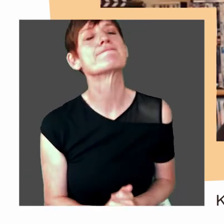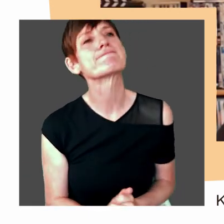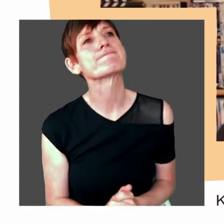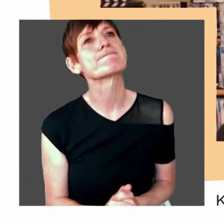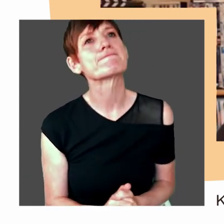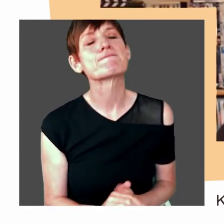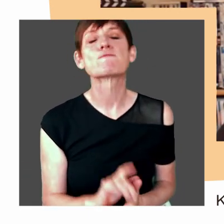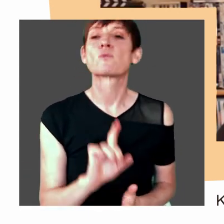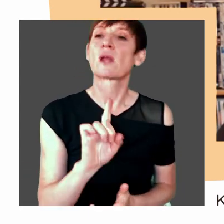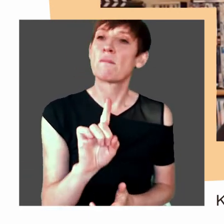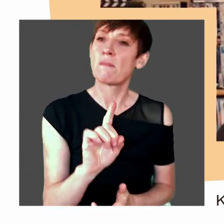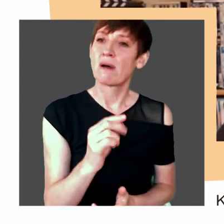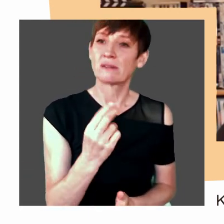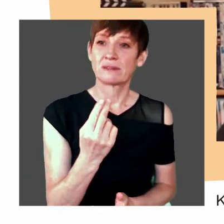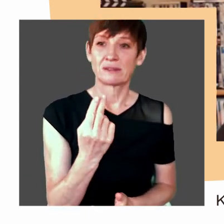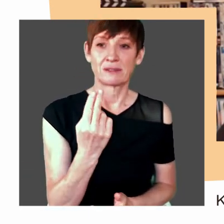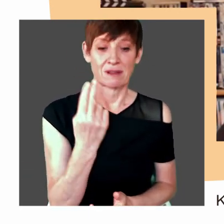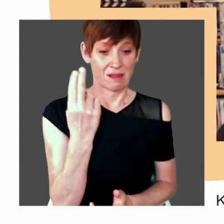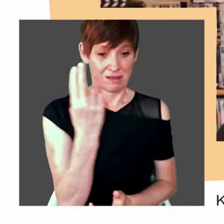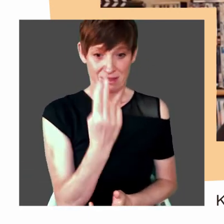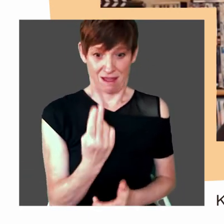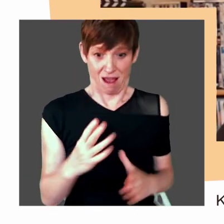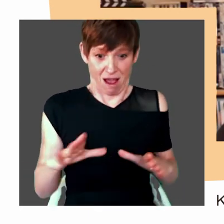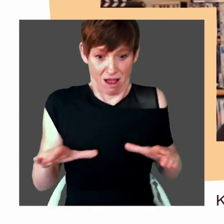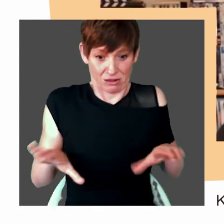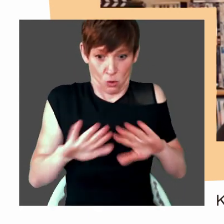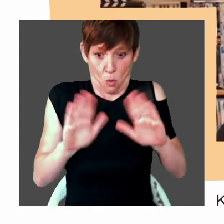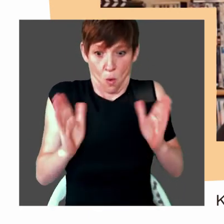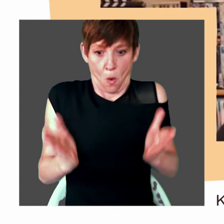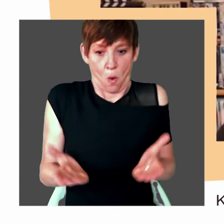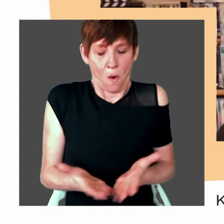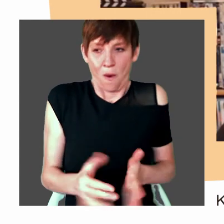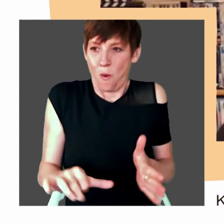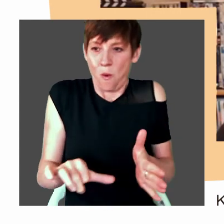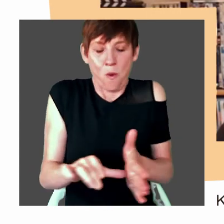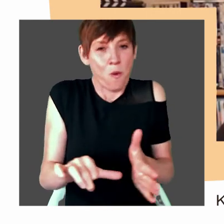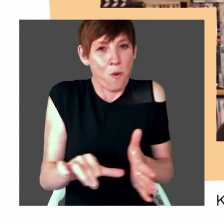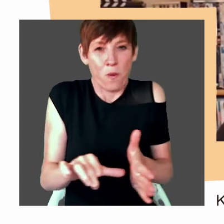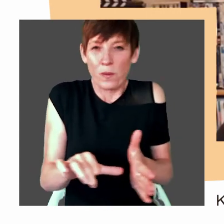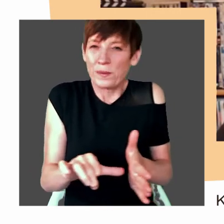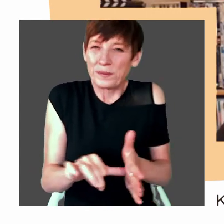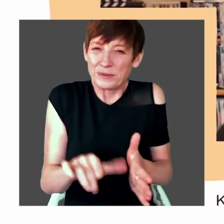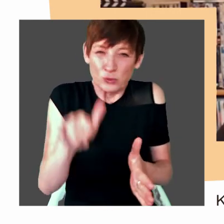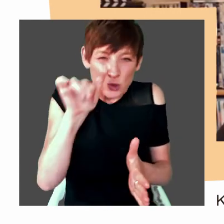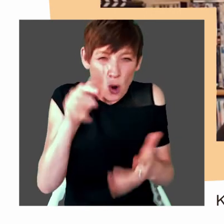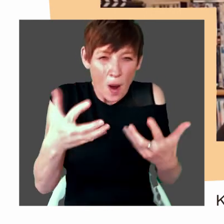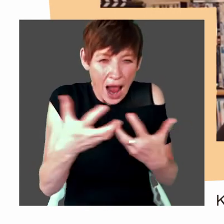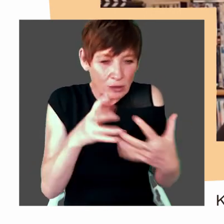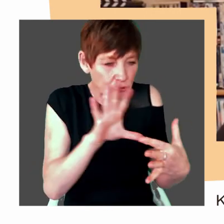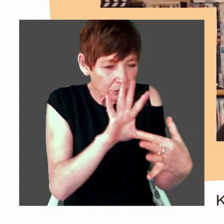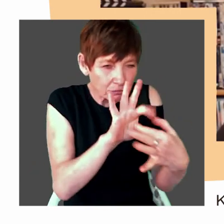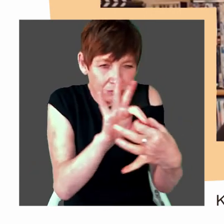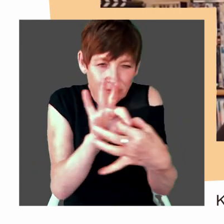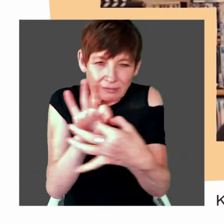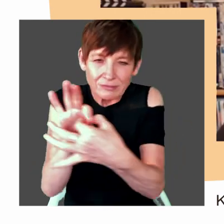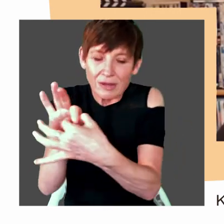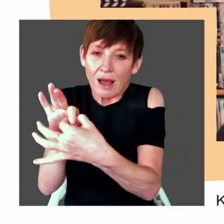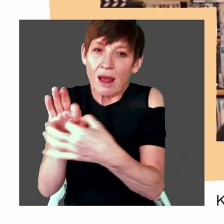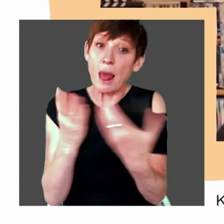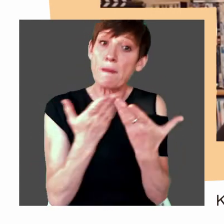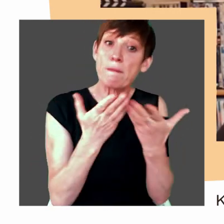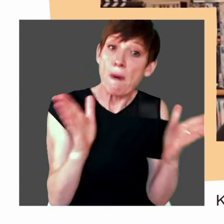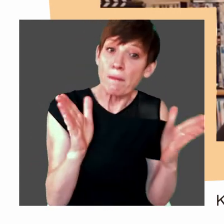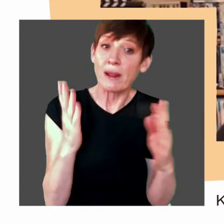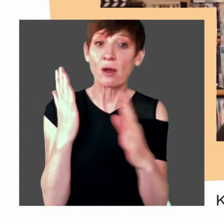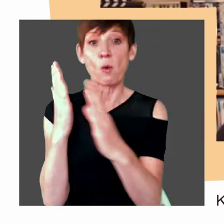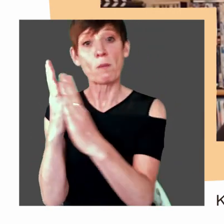the art world can be a really intimidating one to navigate. And understanding how best to engage with those networks of public and private